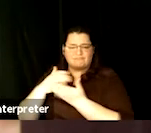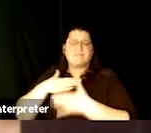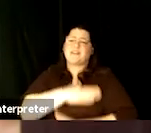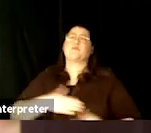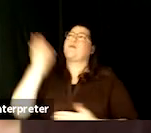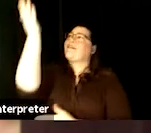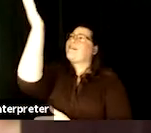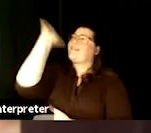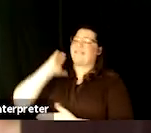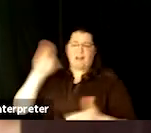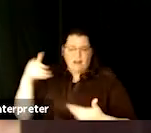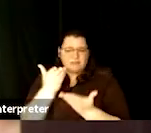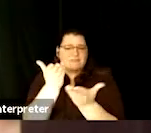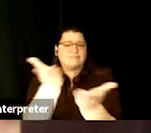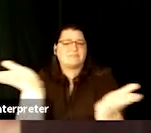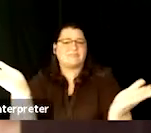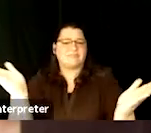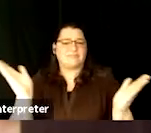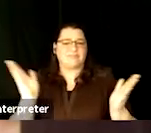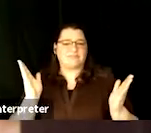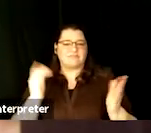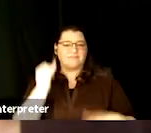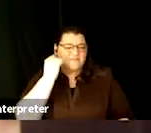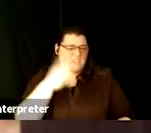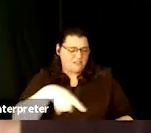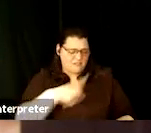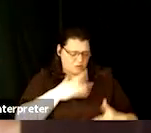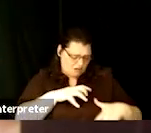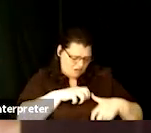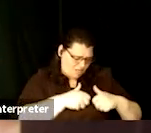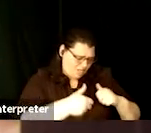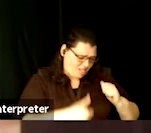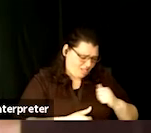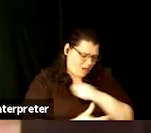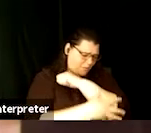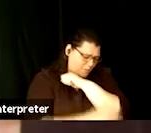one grieve at his poverty, for the universal kingdom has been revealed.